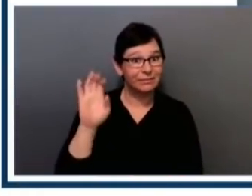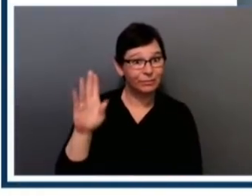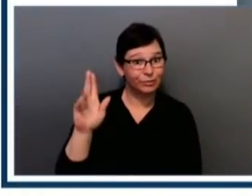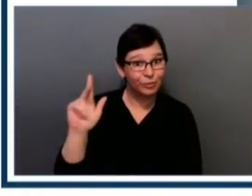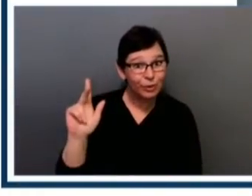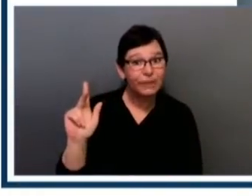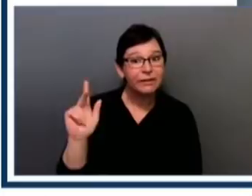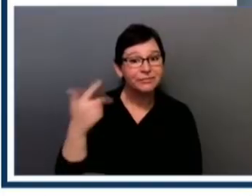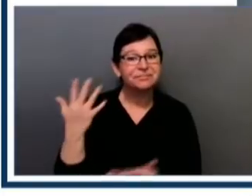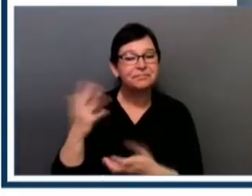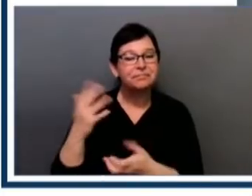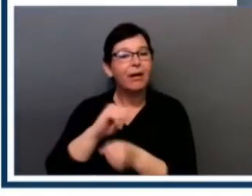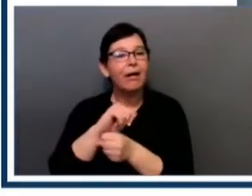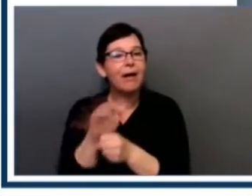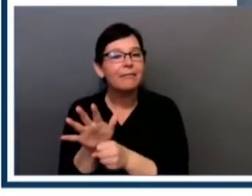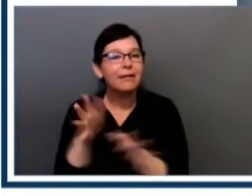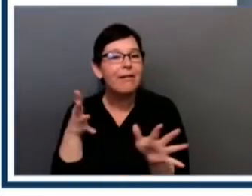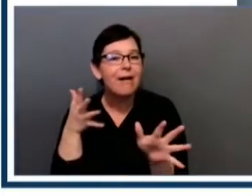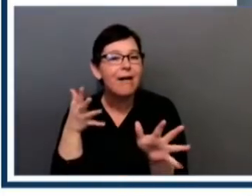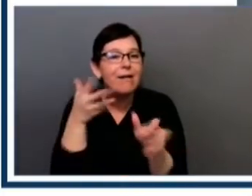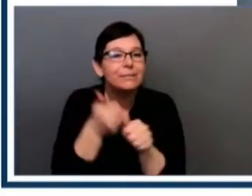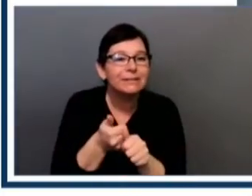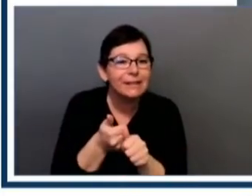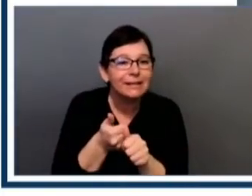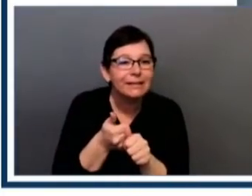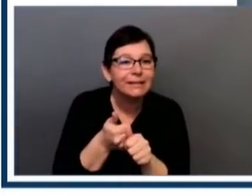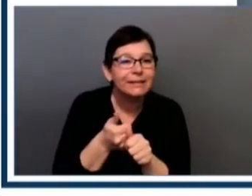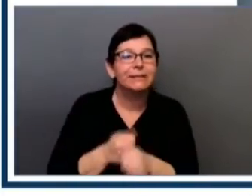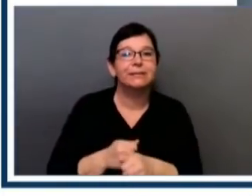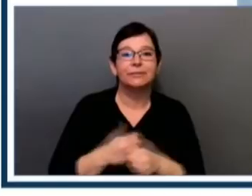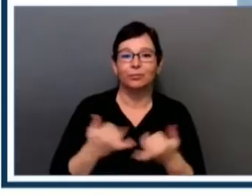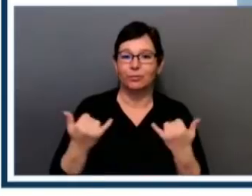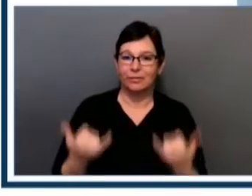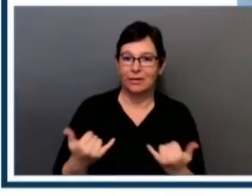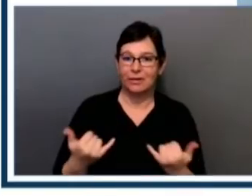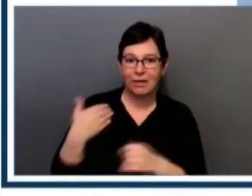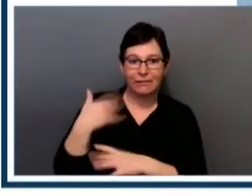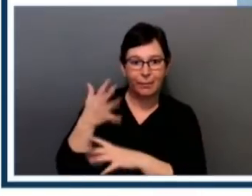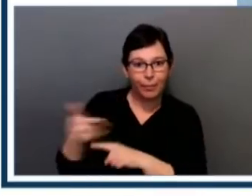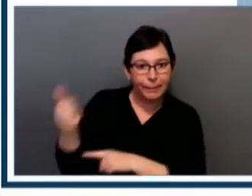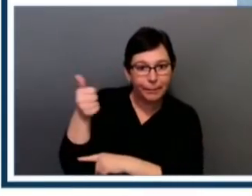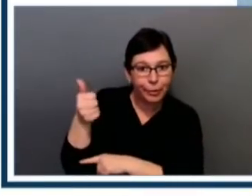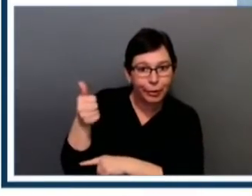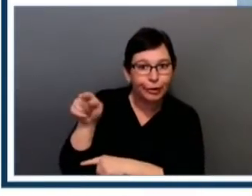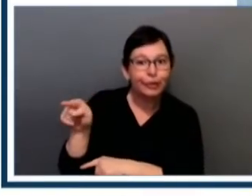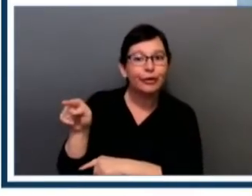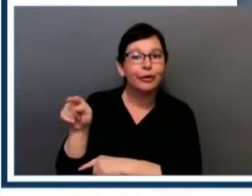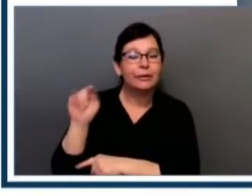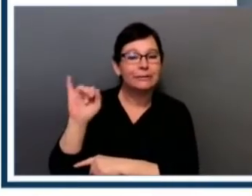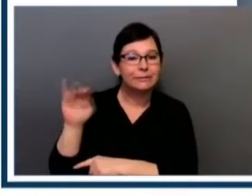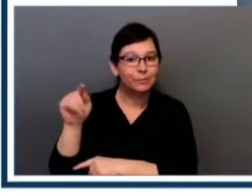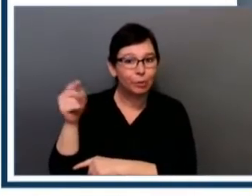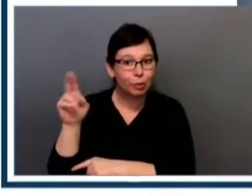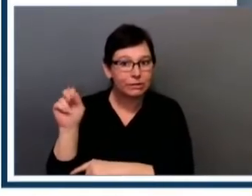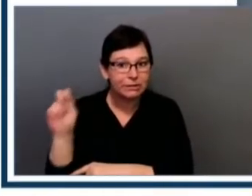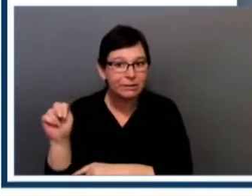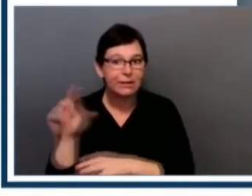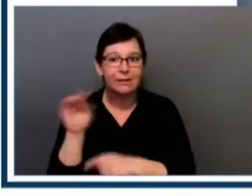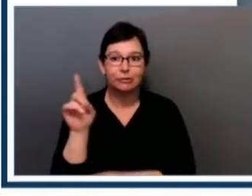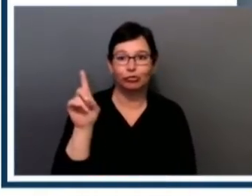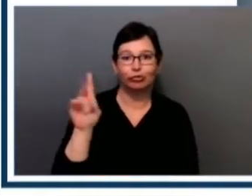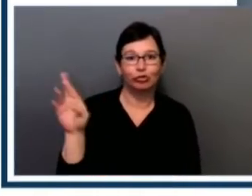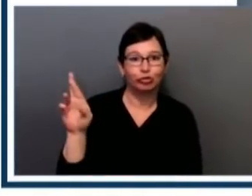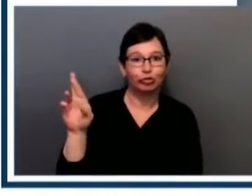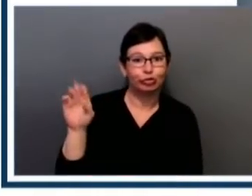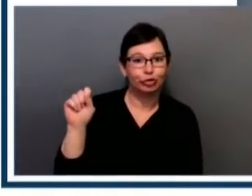of Nova Scotia, and Dr. Robert Strang, Chief Medical Officer of Health for the Province of Nova Scotia. Go ahead, Premier. Thank you, Tina. Good afternoon,